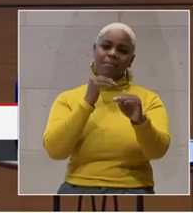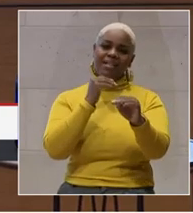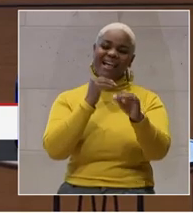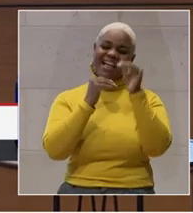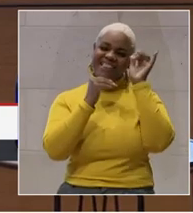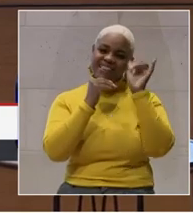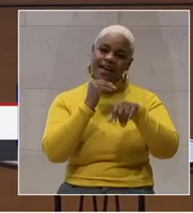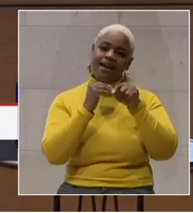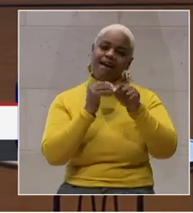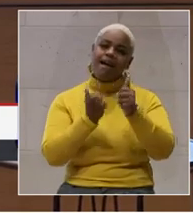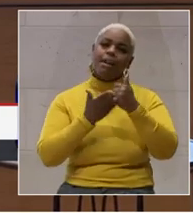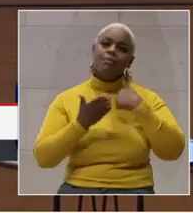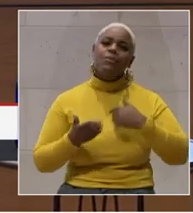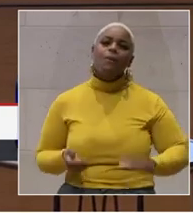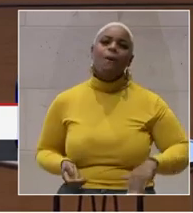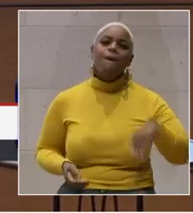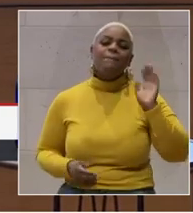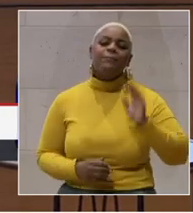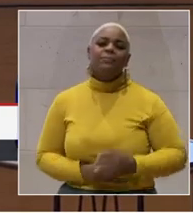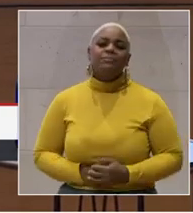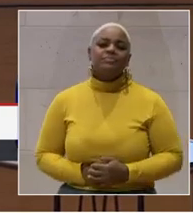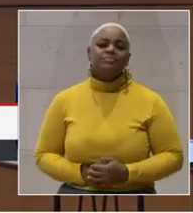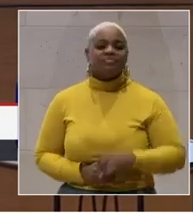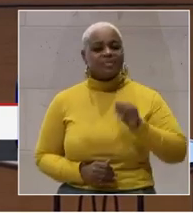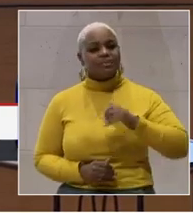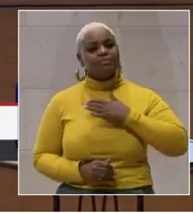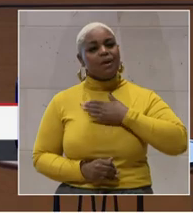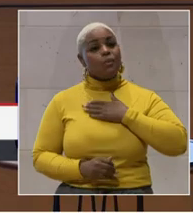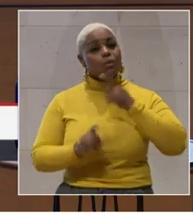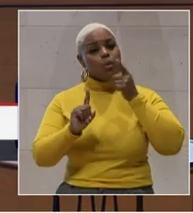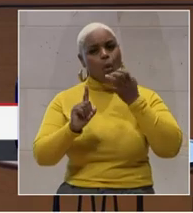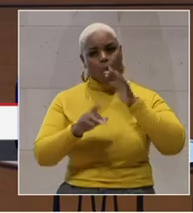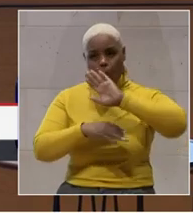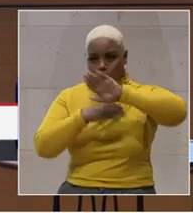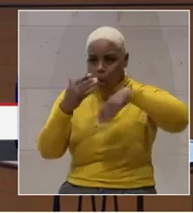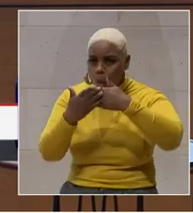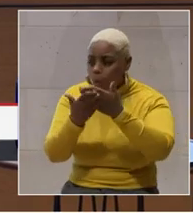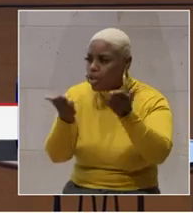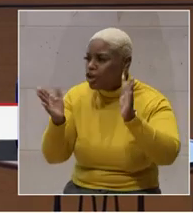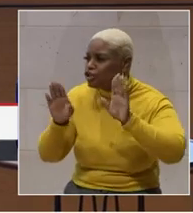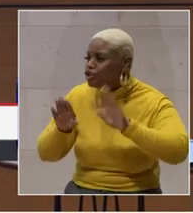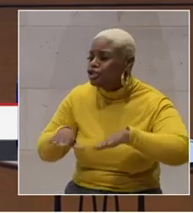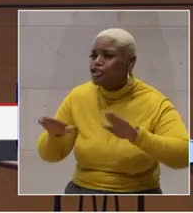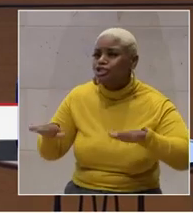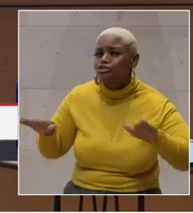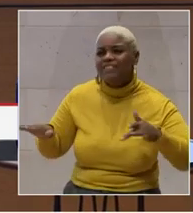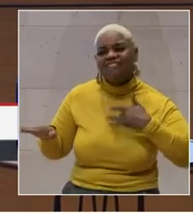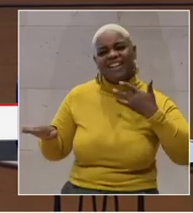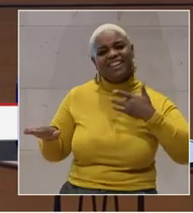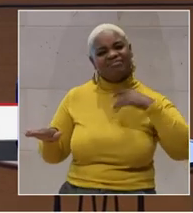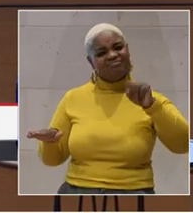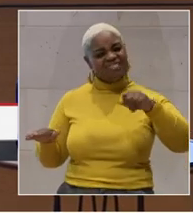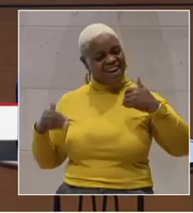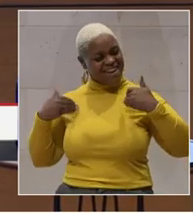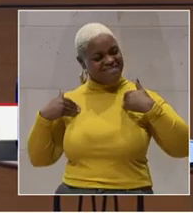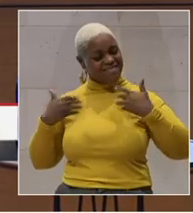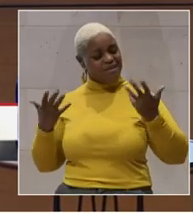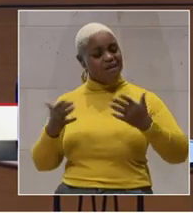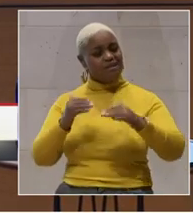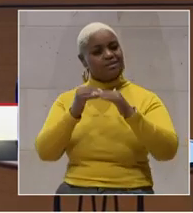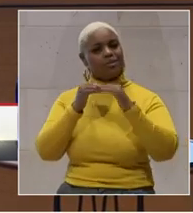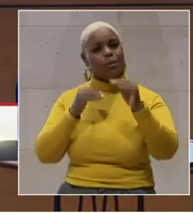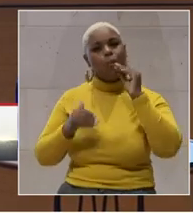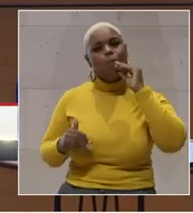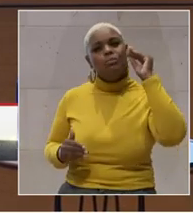in this country that ever feels the instability of not being able to come home and just be a